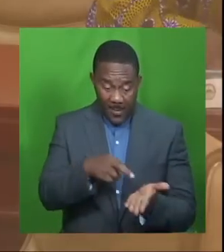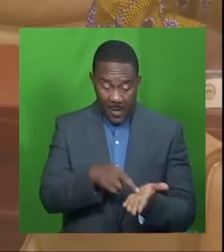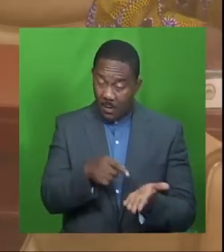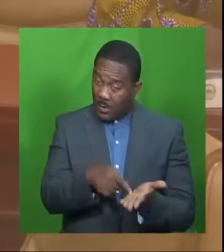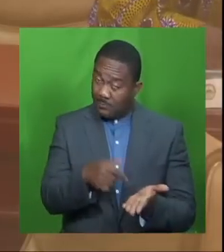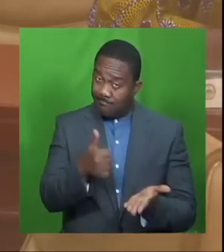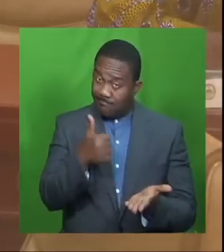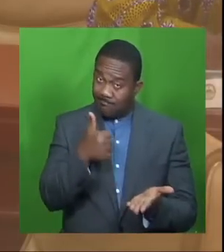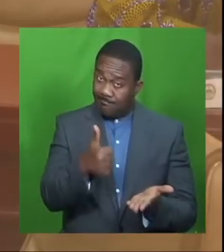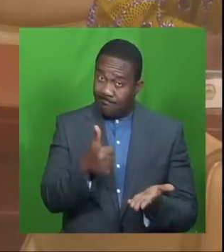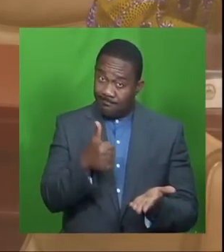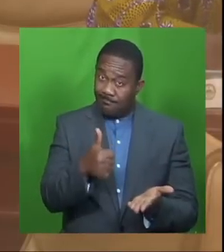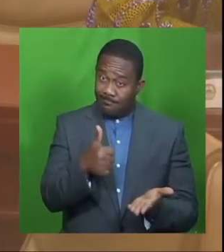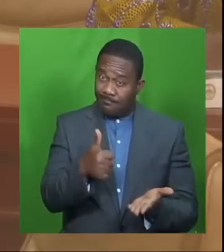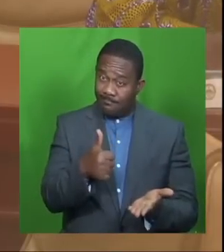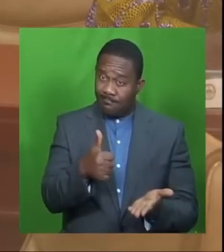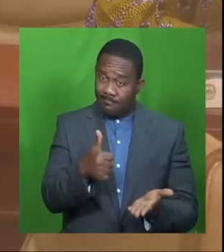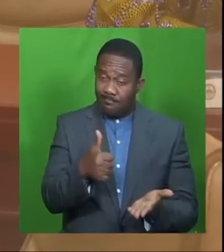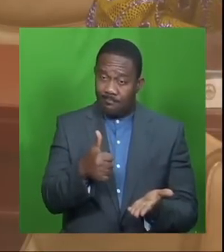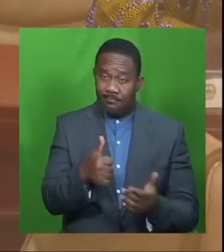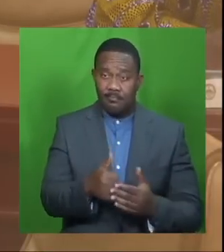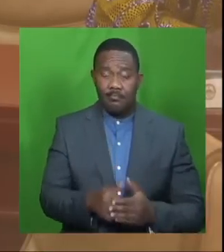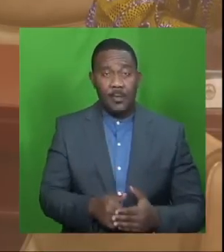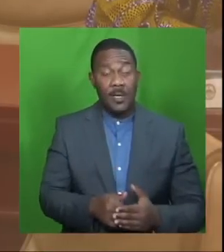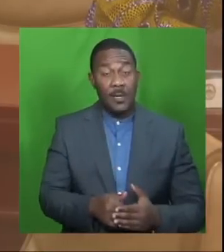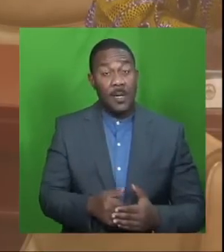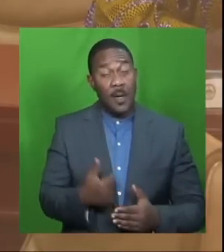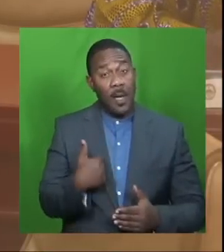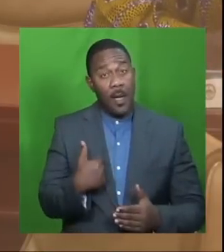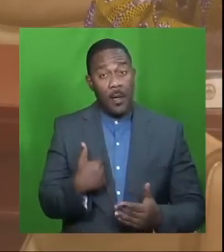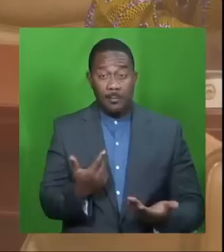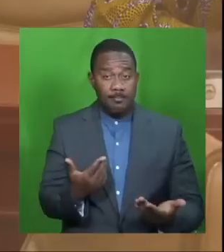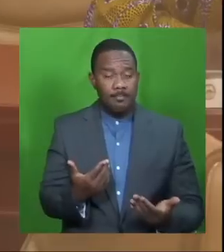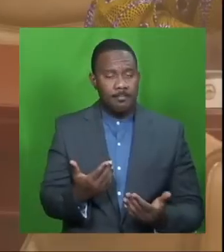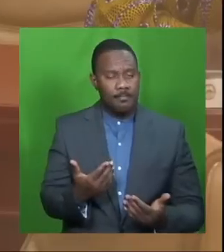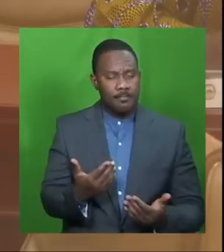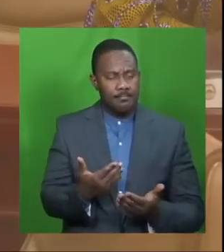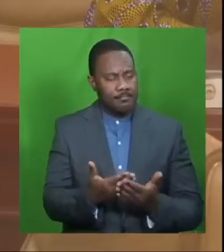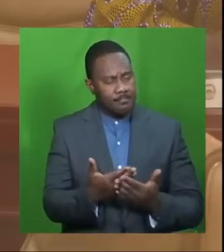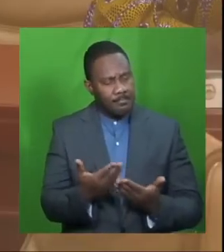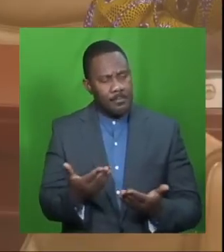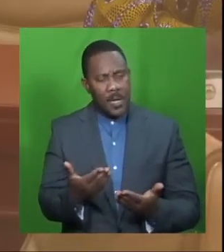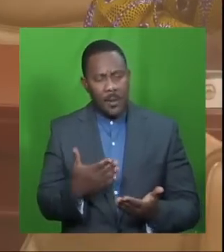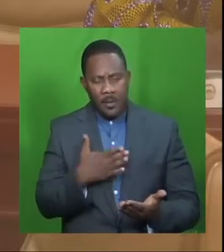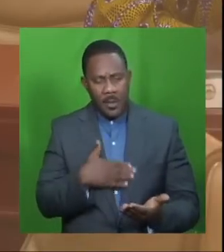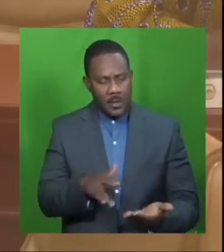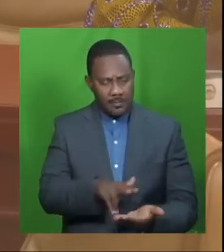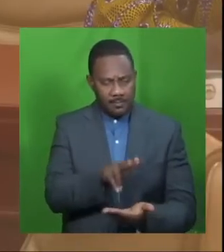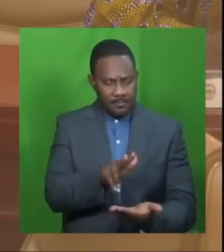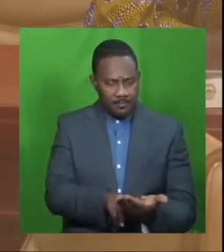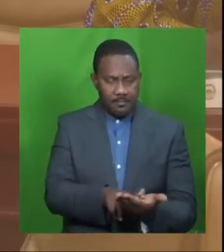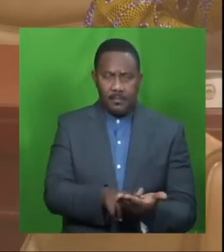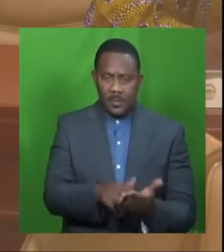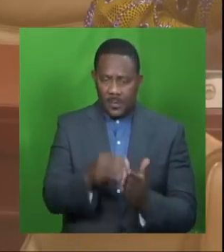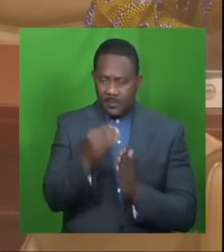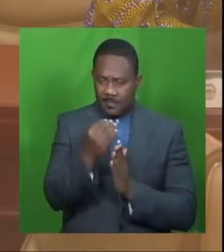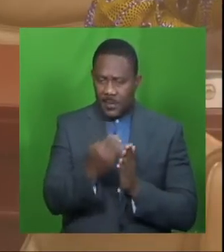together, and I crave the indulgence of the House to approve the budget of SHRAD. I'm grateful to